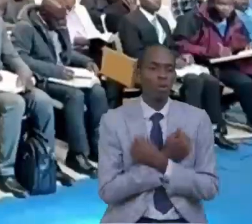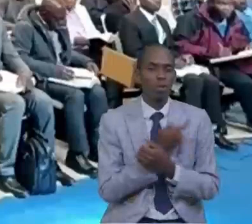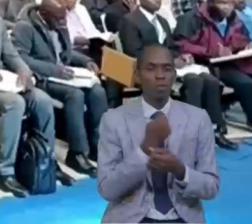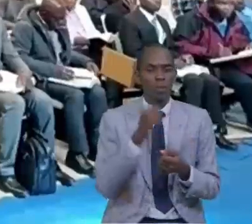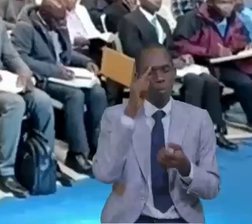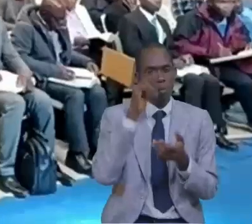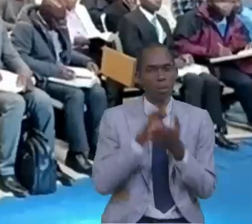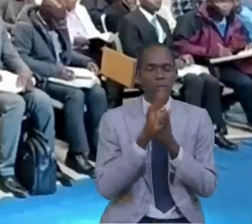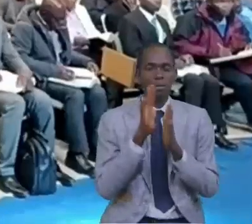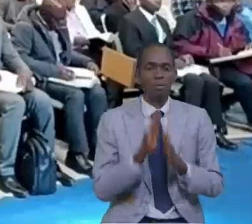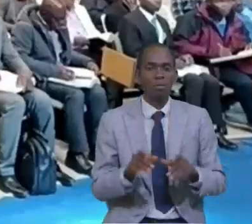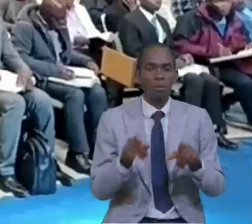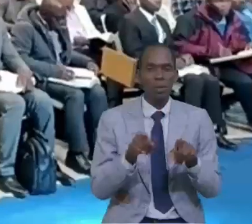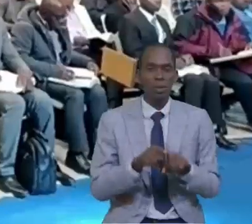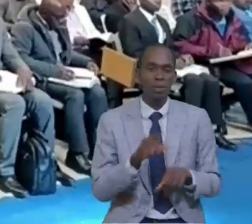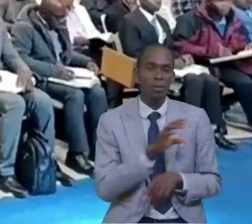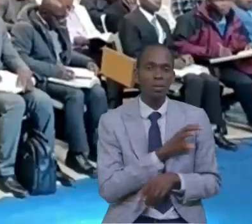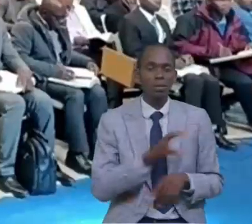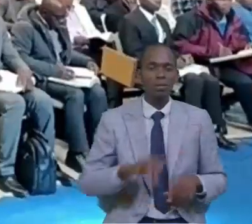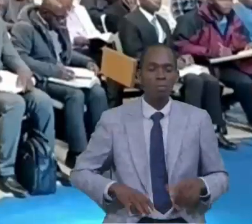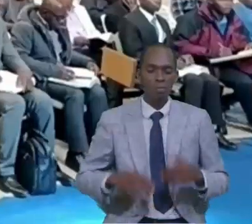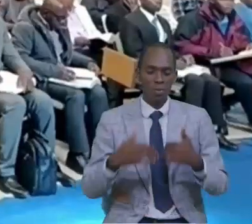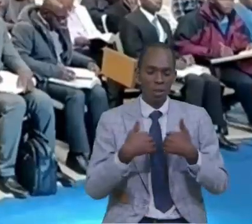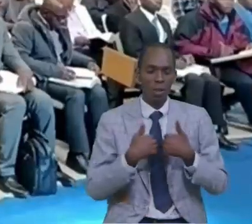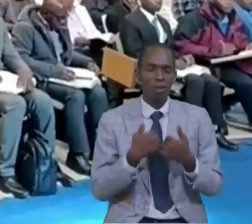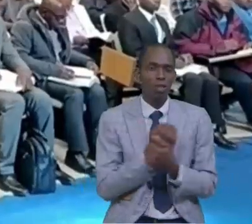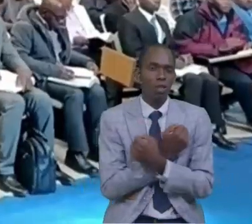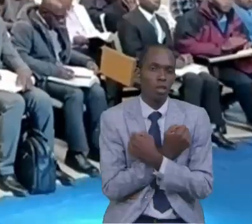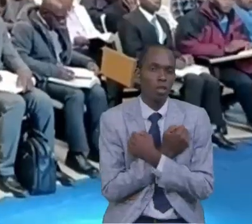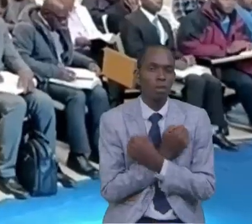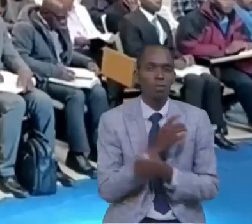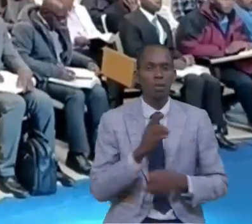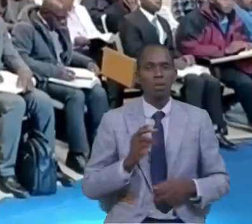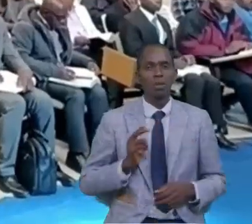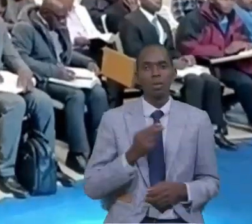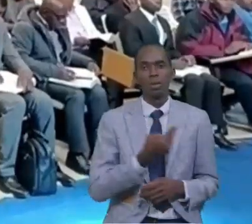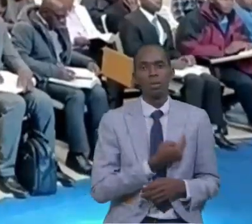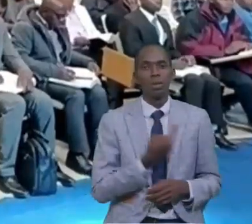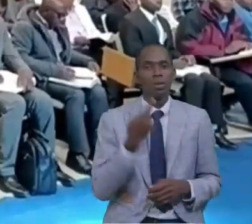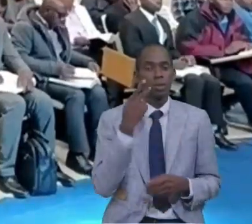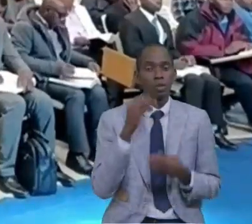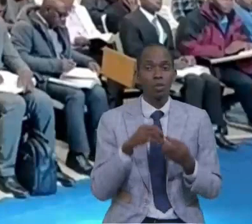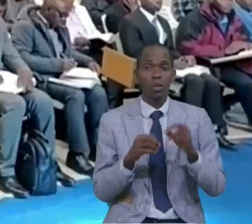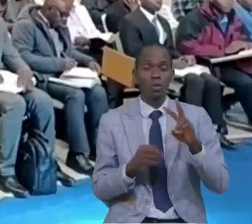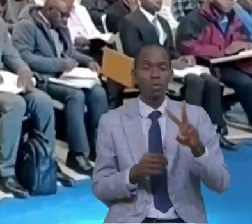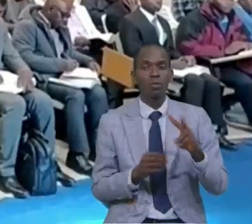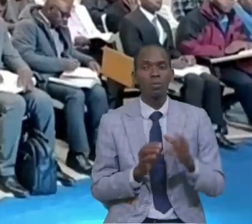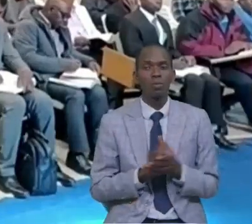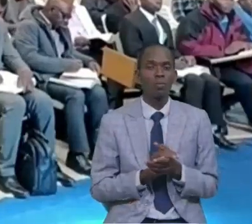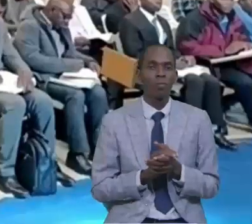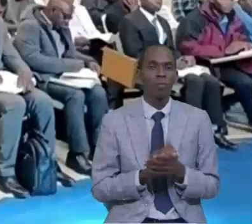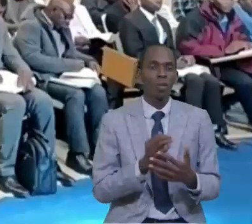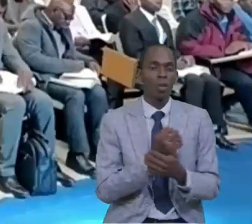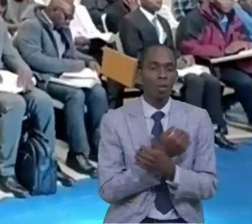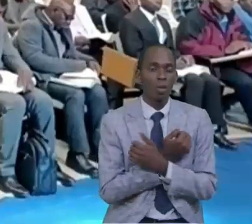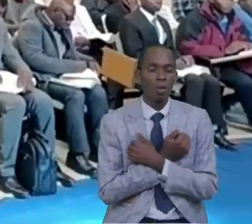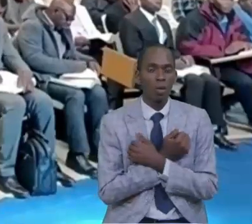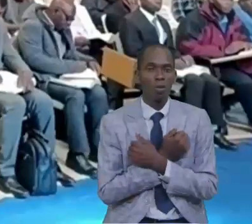love confirming sanctification by purifying faith. Number